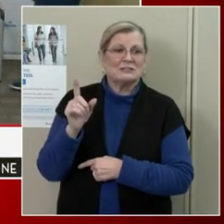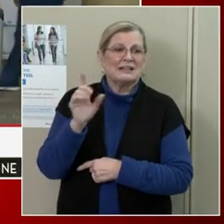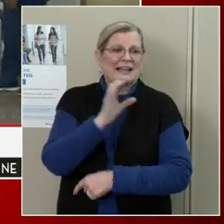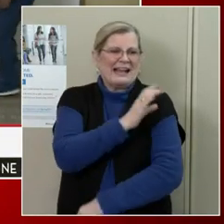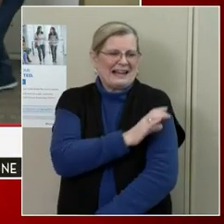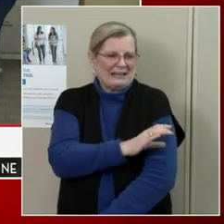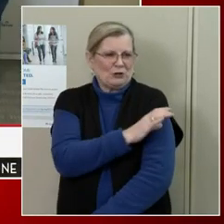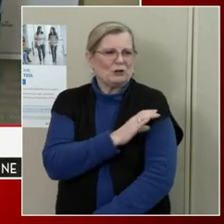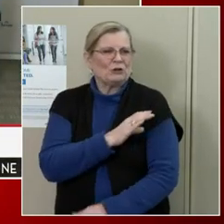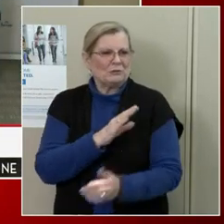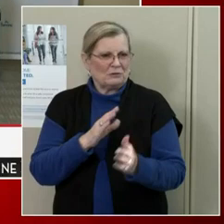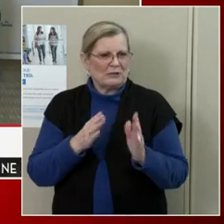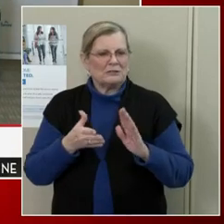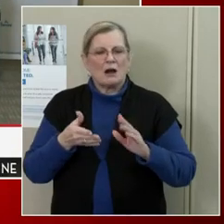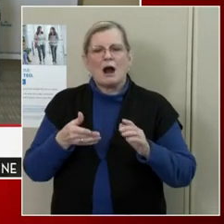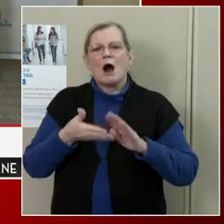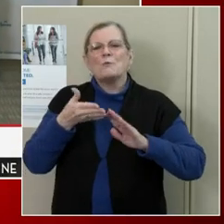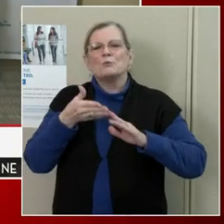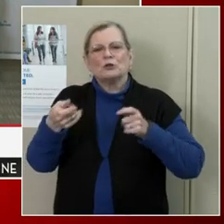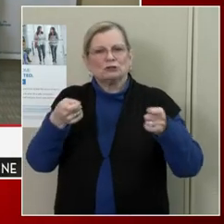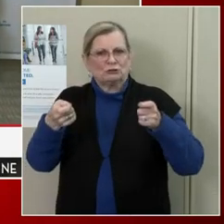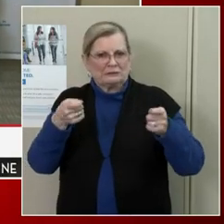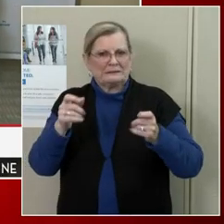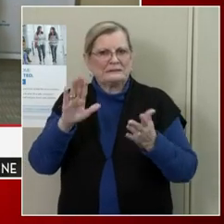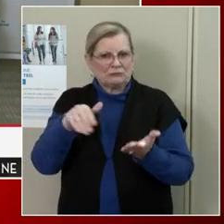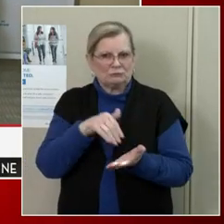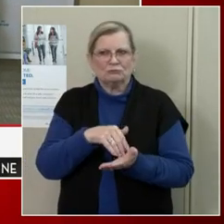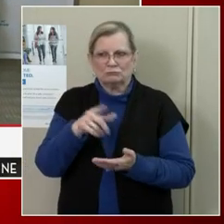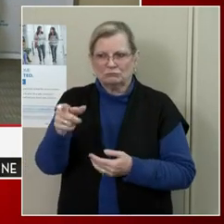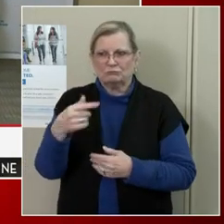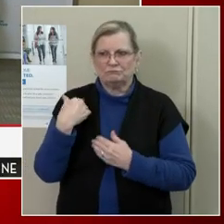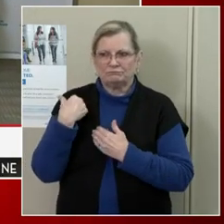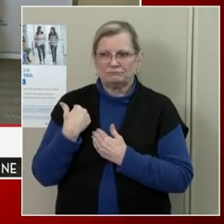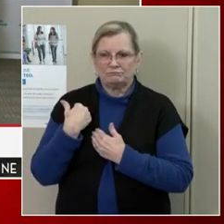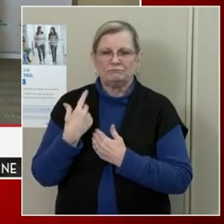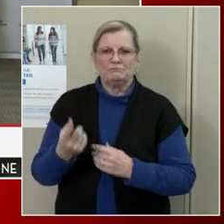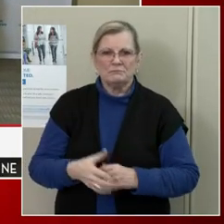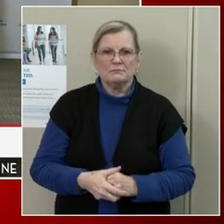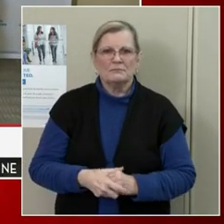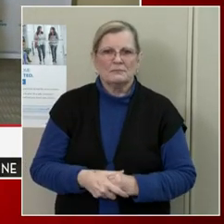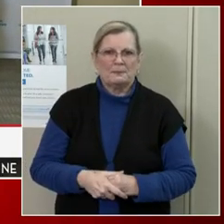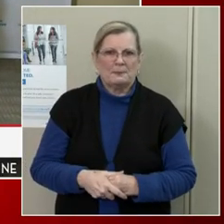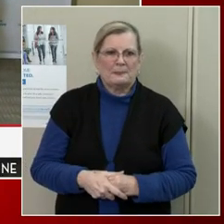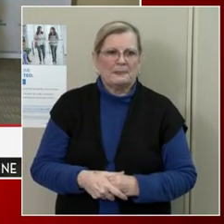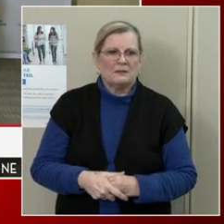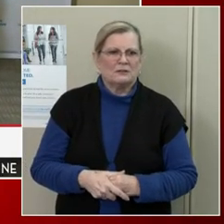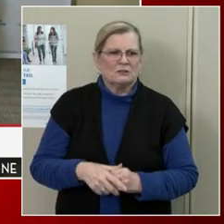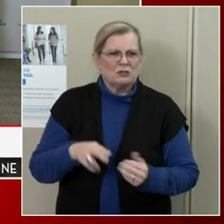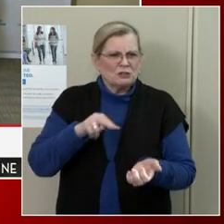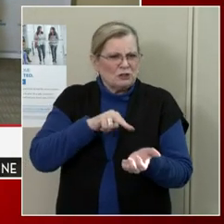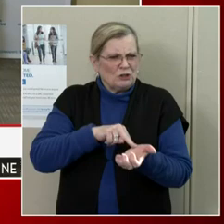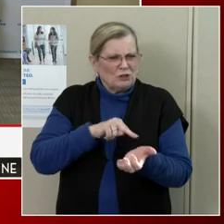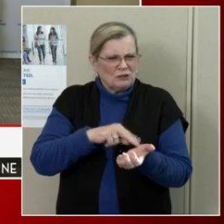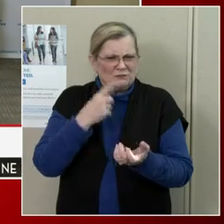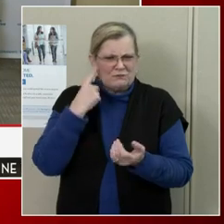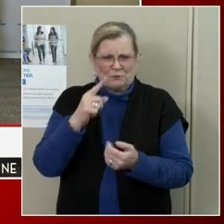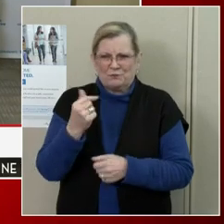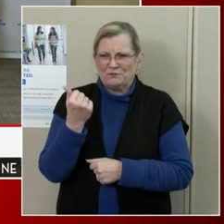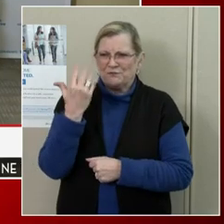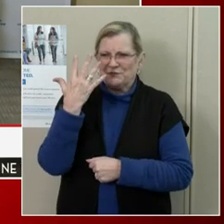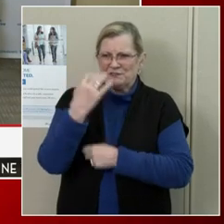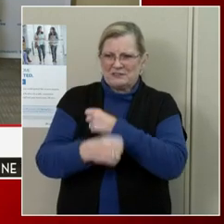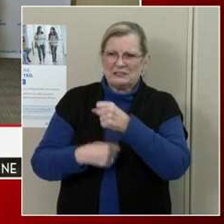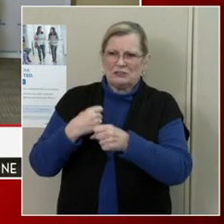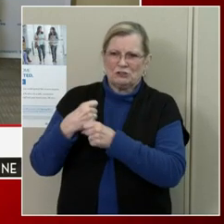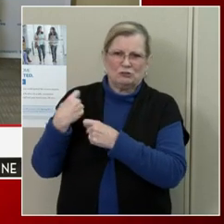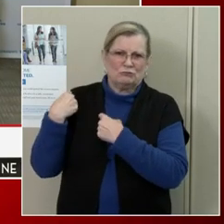here at Capitol Hill Kaiser Permanente Medical Center for advanced urgent care. She's been a nurse for 15 years and